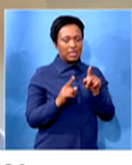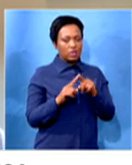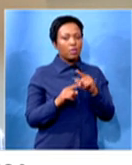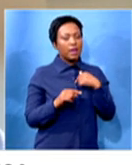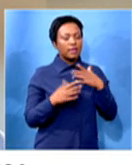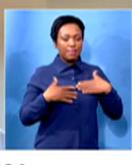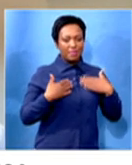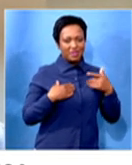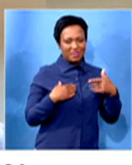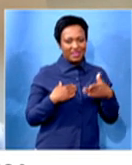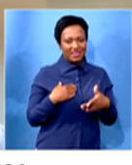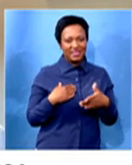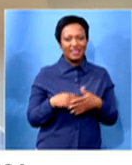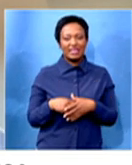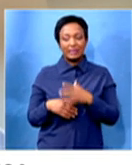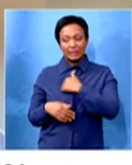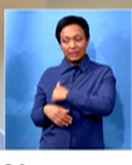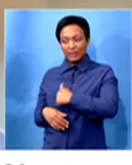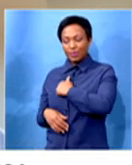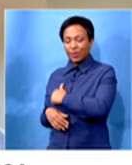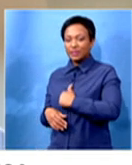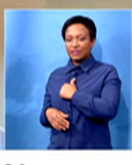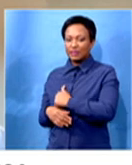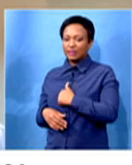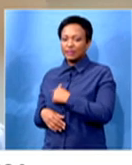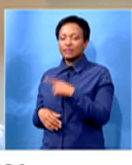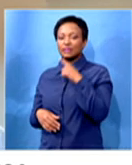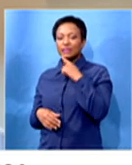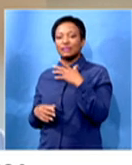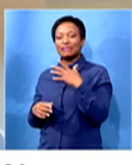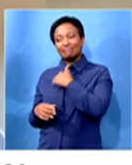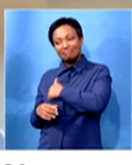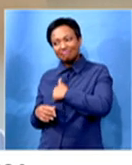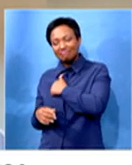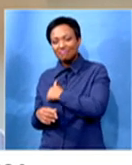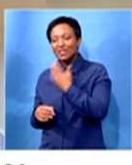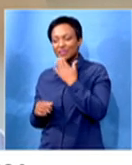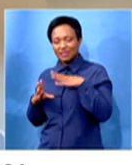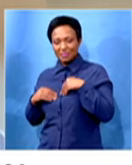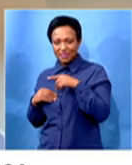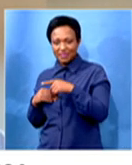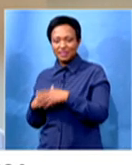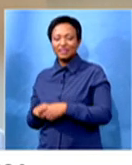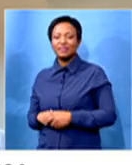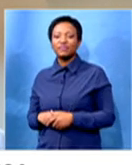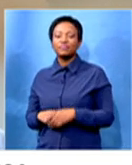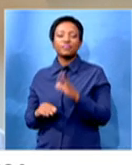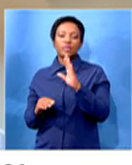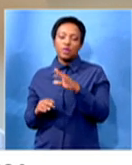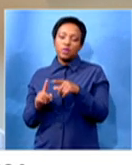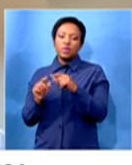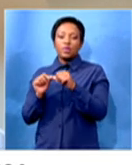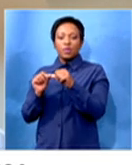here. Great. No worries. Big apologies on that one. We'll certainly sort that out for you. Please accept our apologies. Let's get into the nitty-gritty.